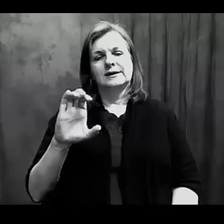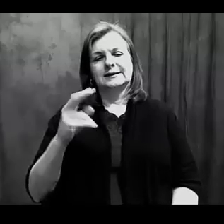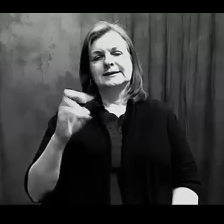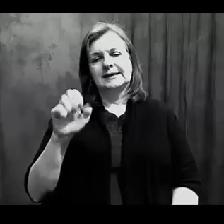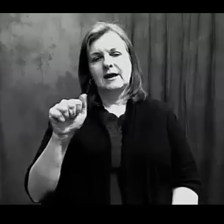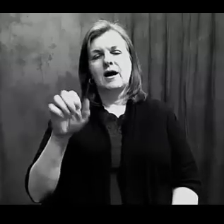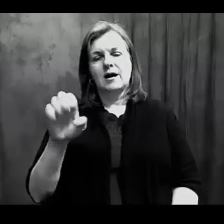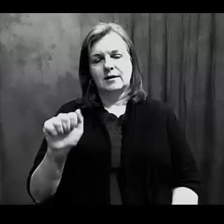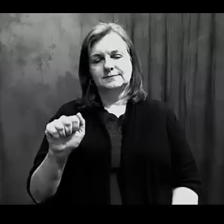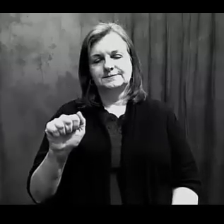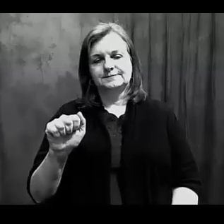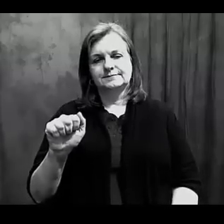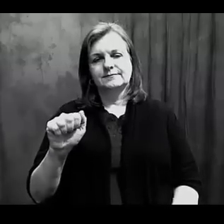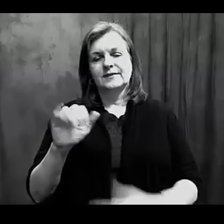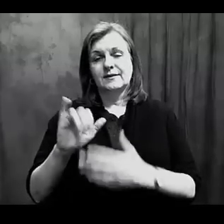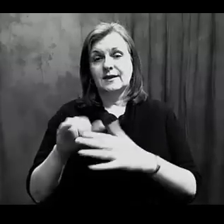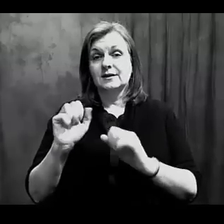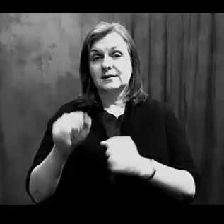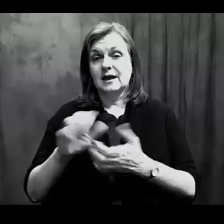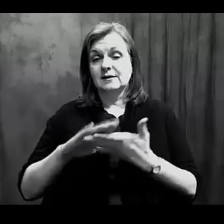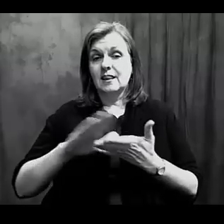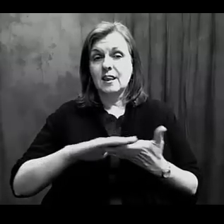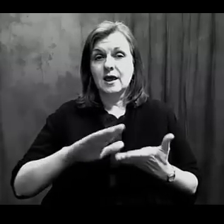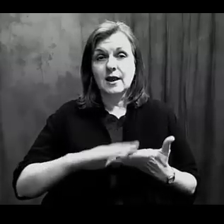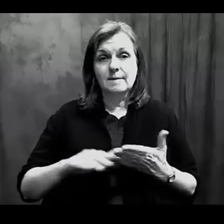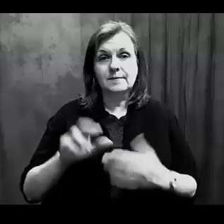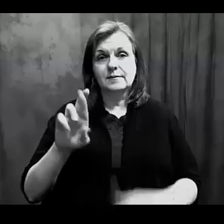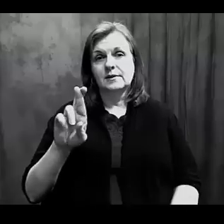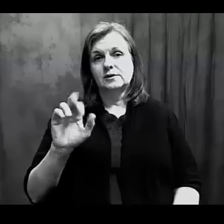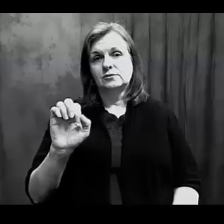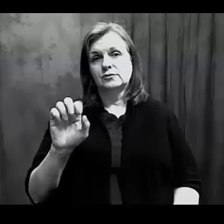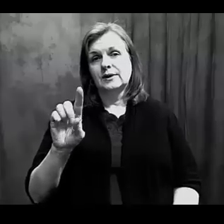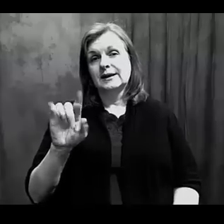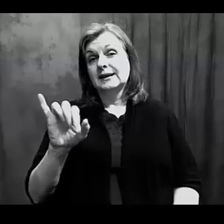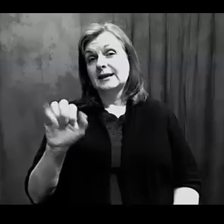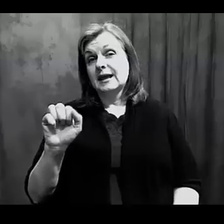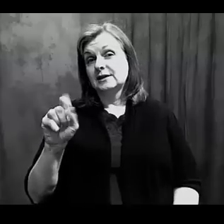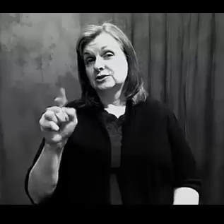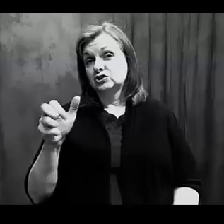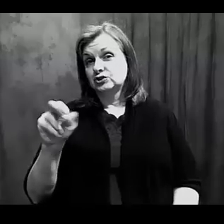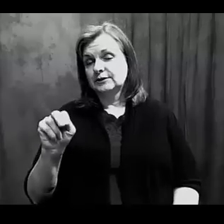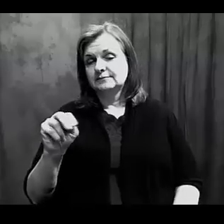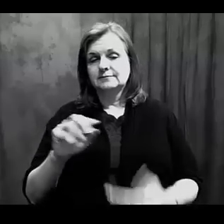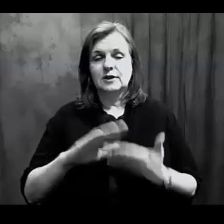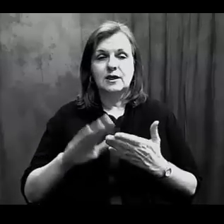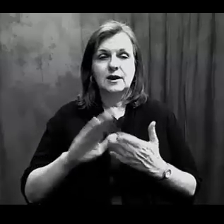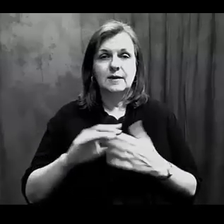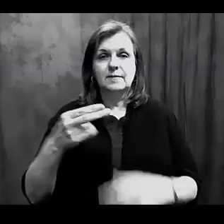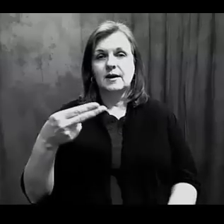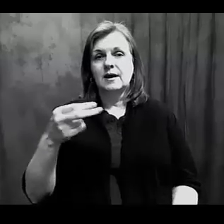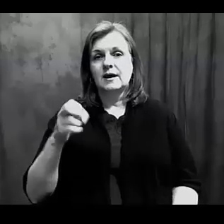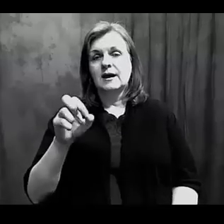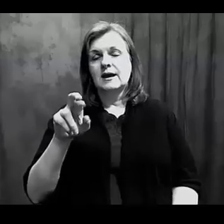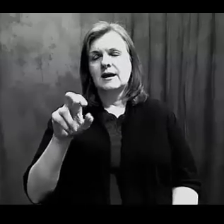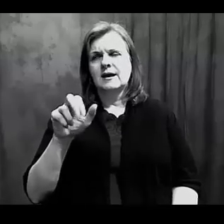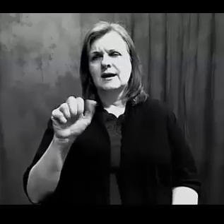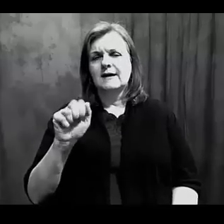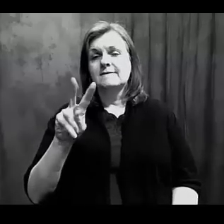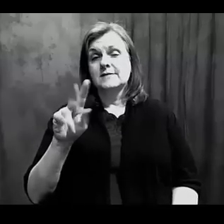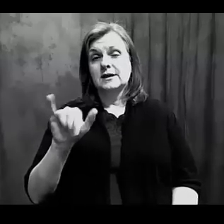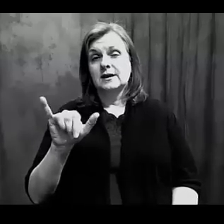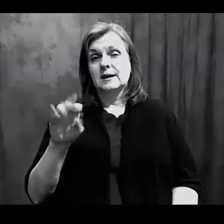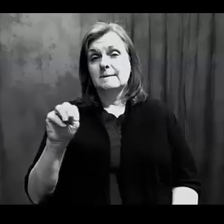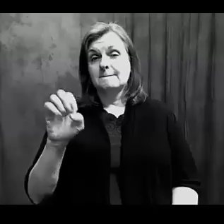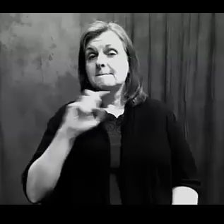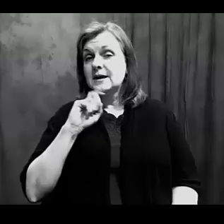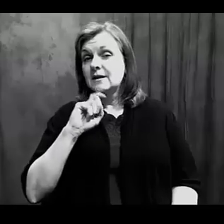are, or Archaea, that are very good at cleaning up radiation, very